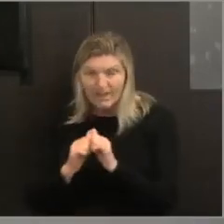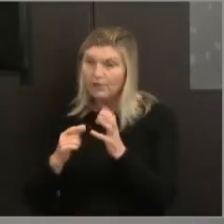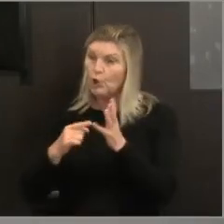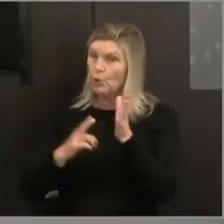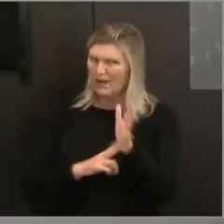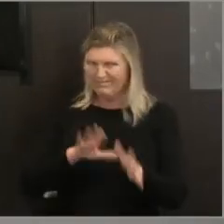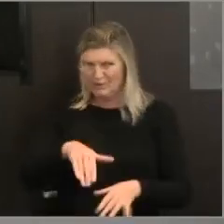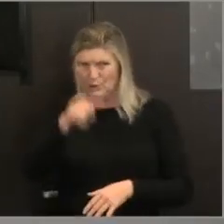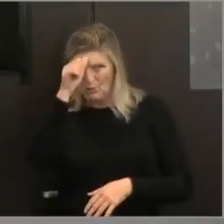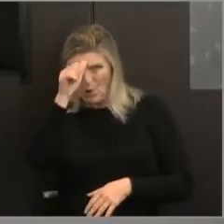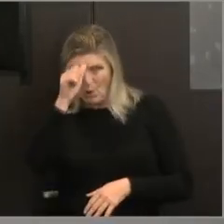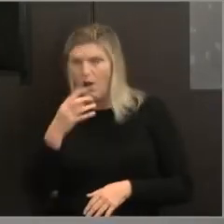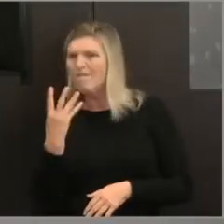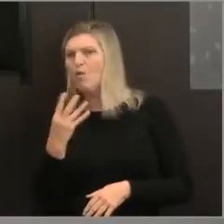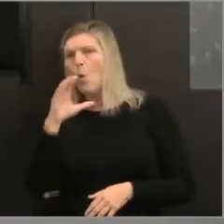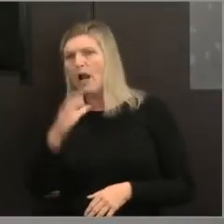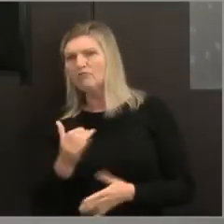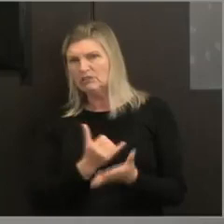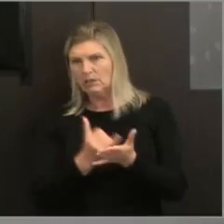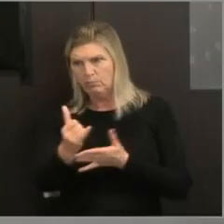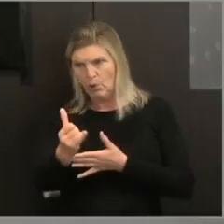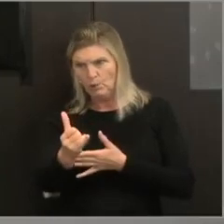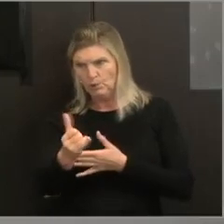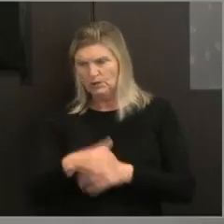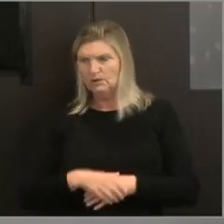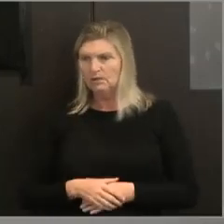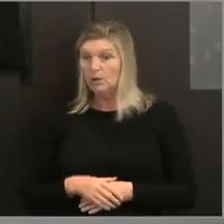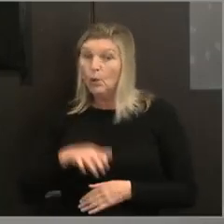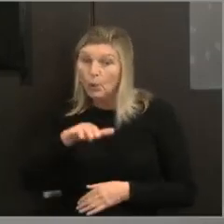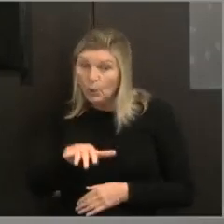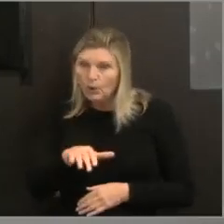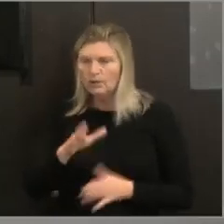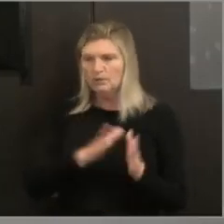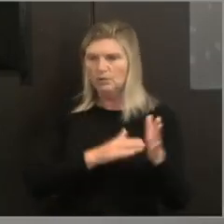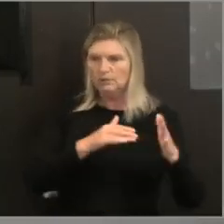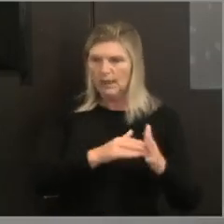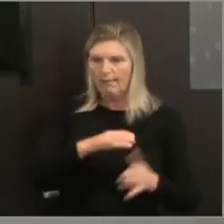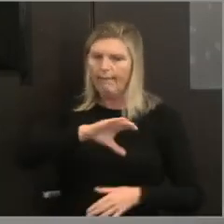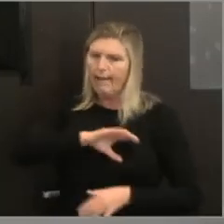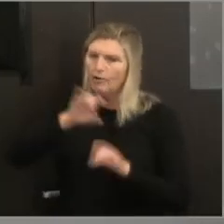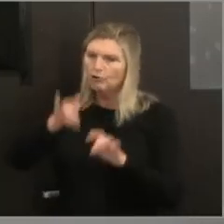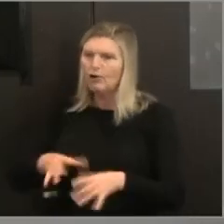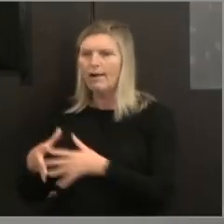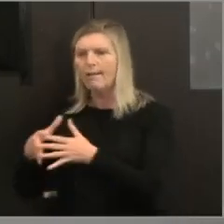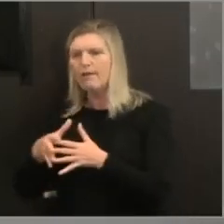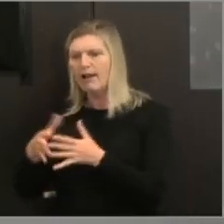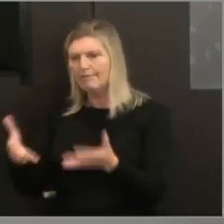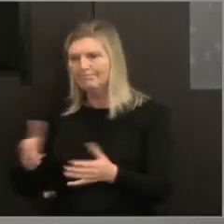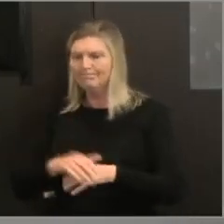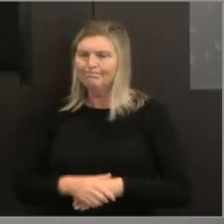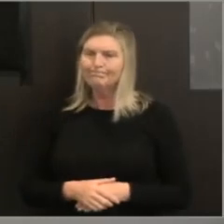you will know, only 4 countries opposed it, and those 4 countries were New Zealand, Canada, Australia, and the United